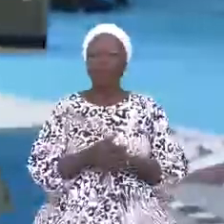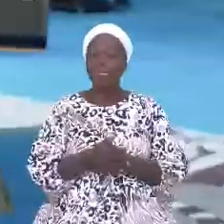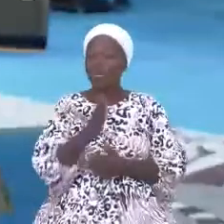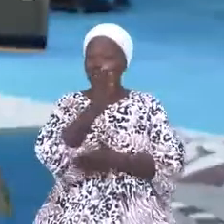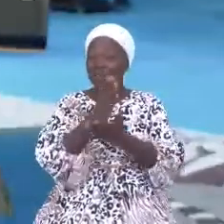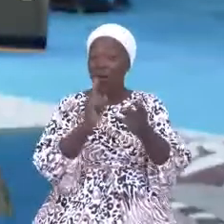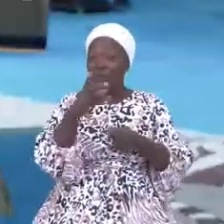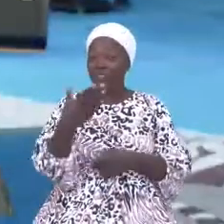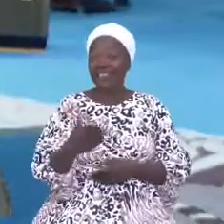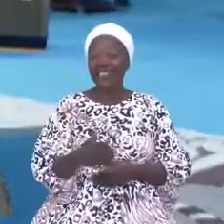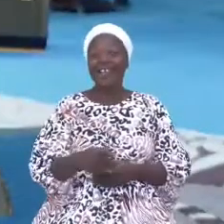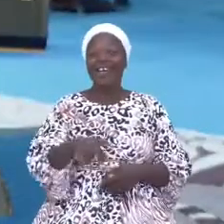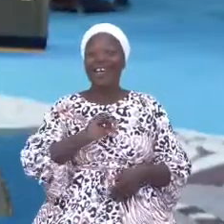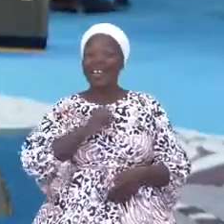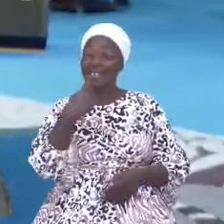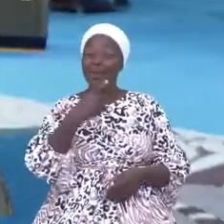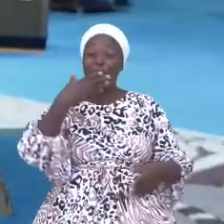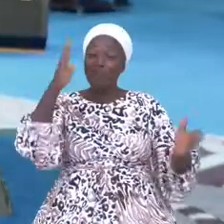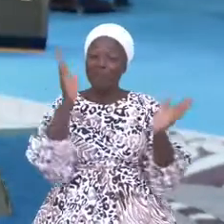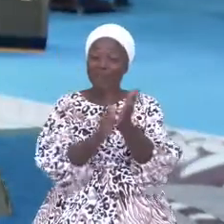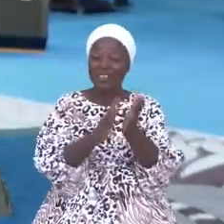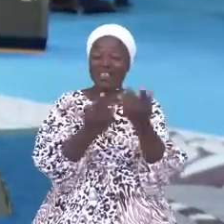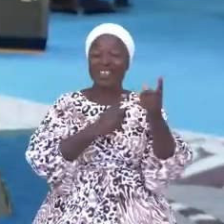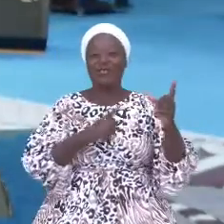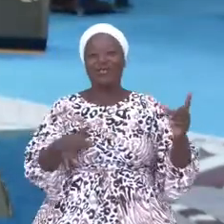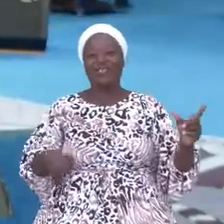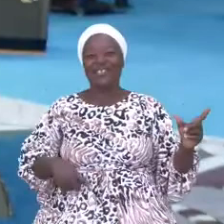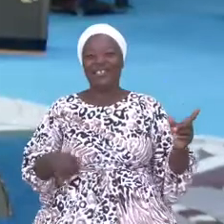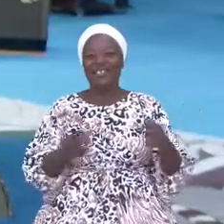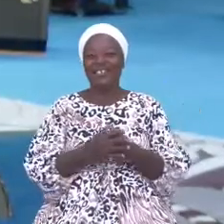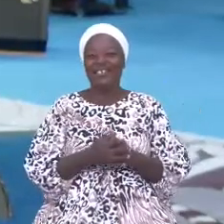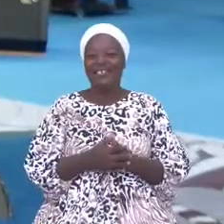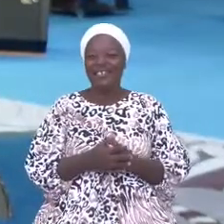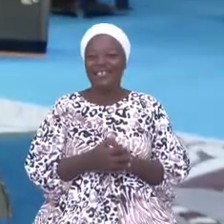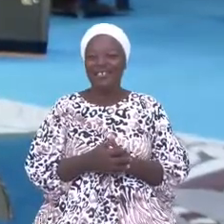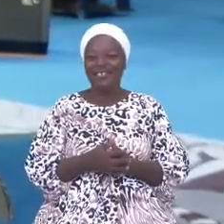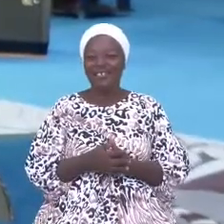Somebody there, I said, praise the Lord.